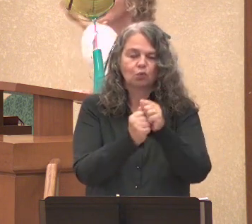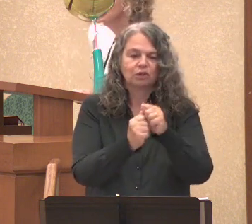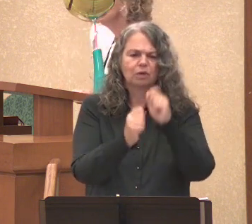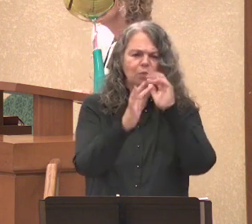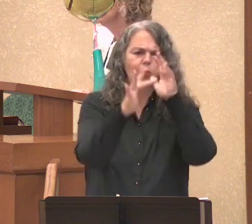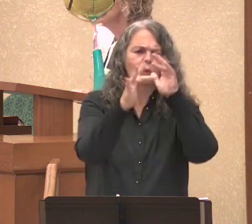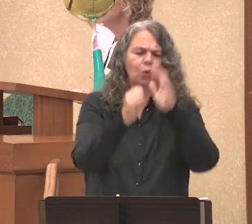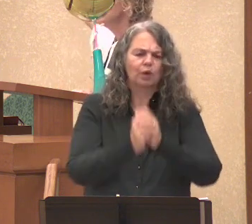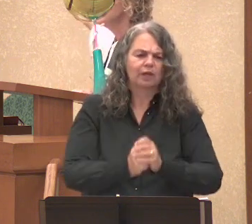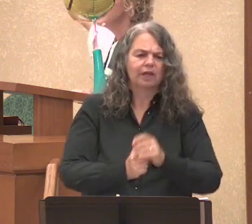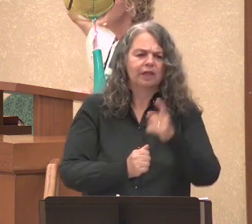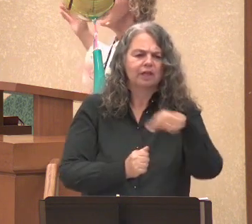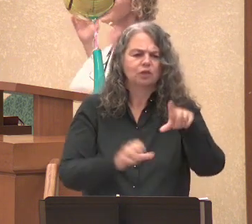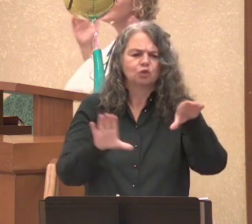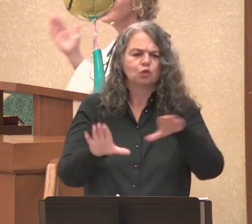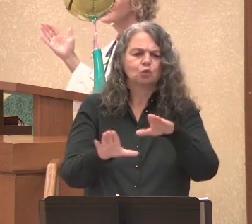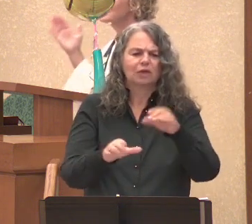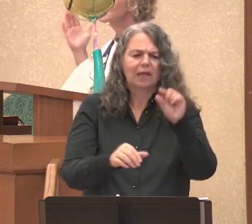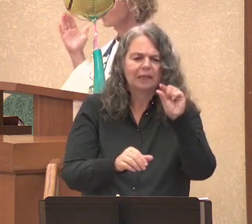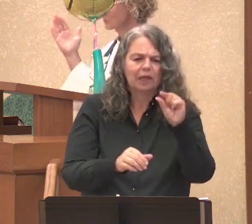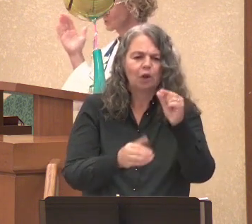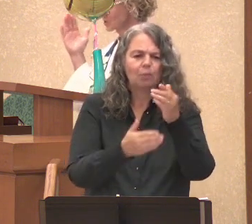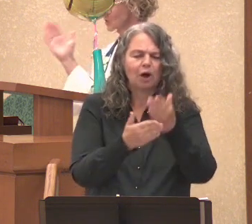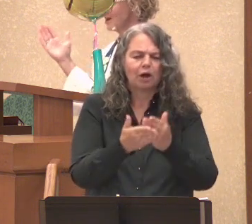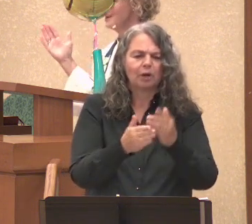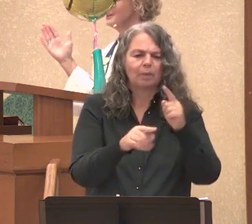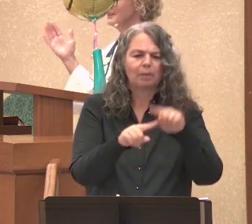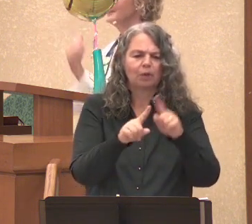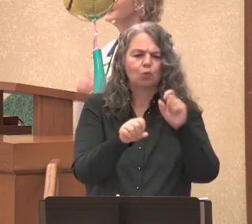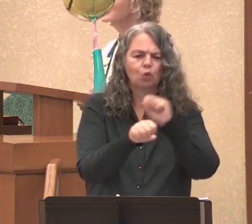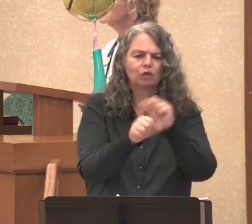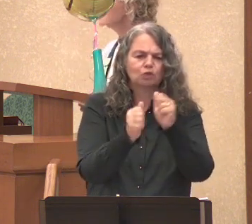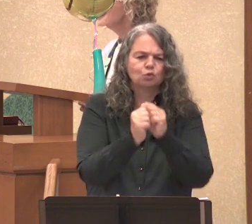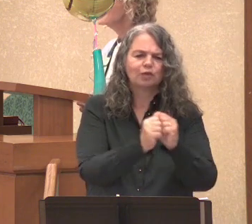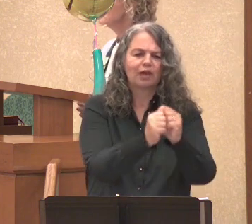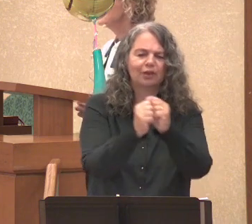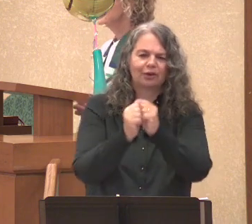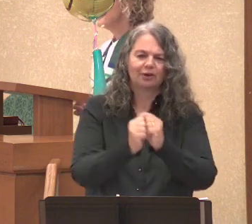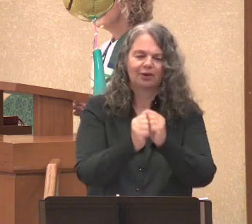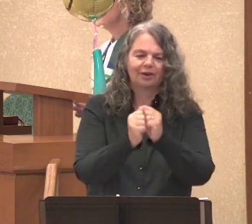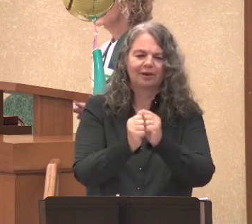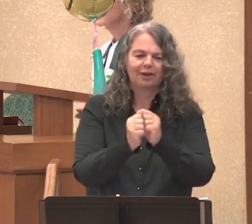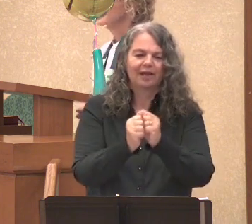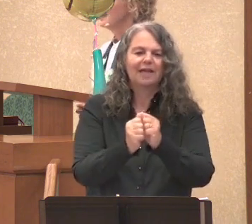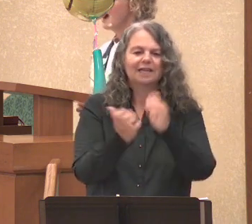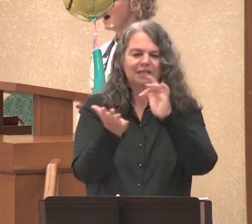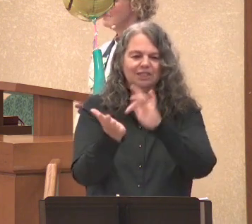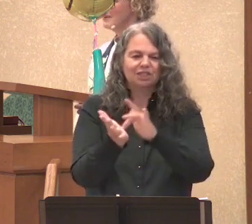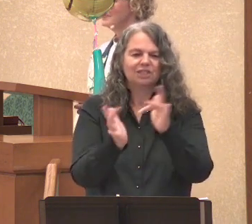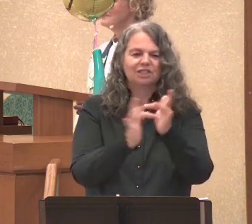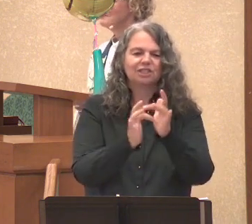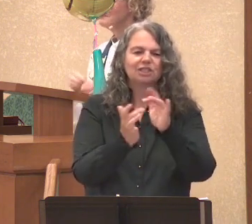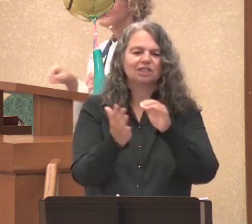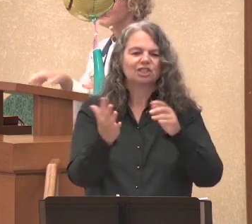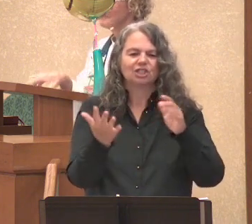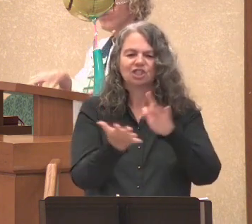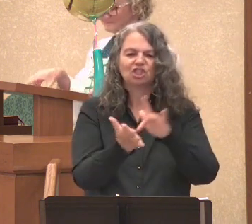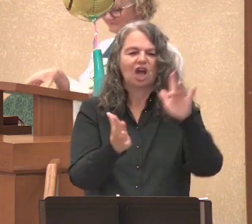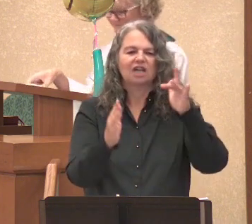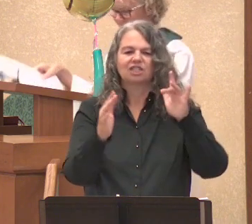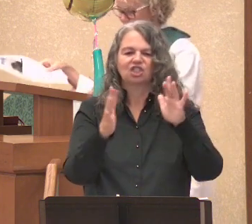that darkness will flee and Jesus will shine. Praise be to God. Amen.